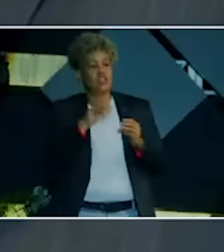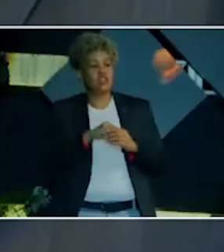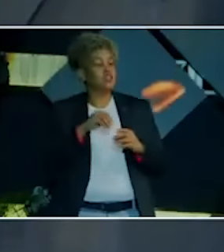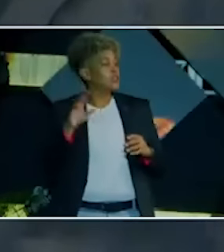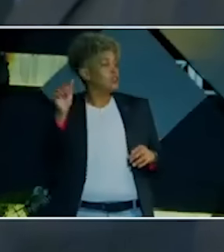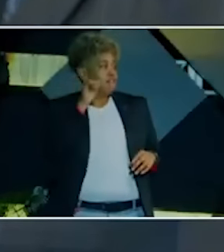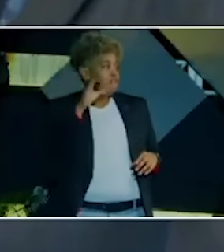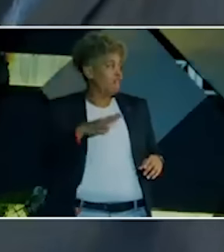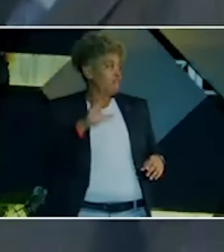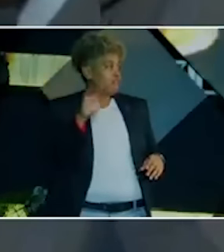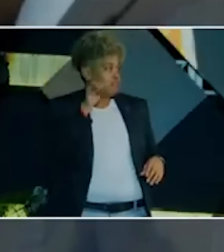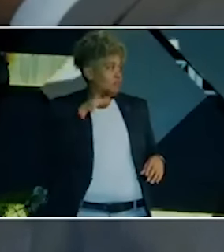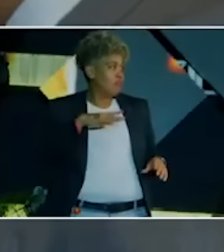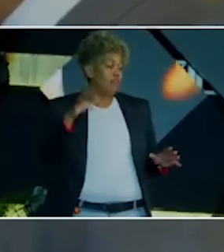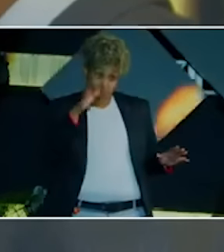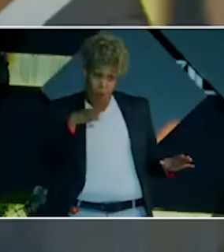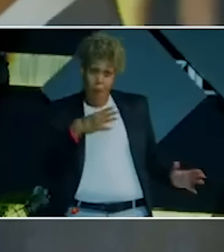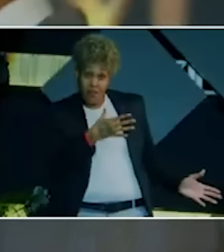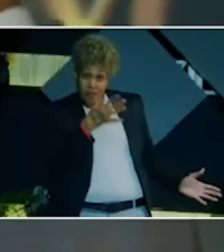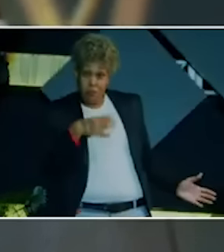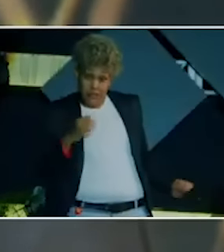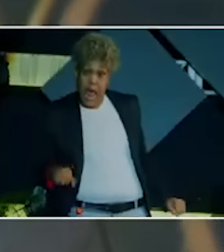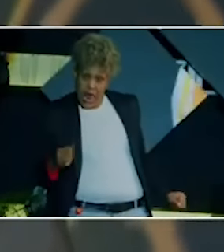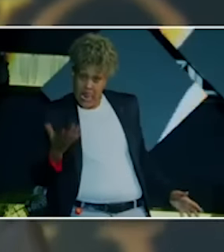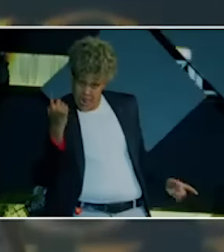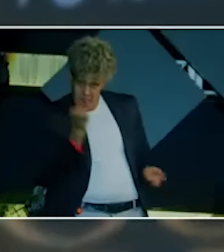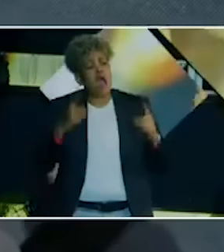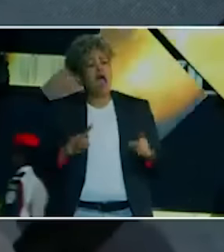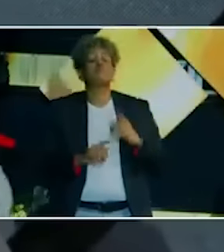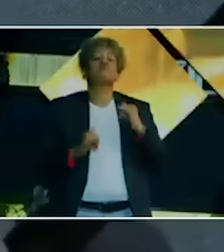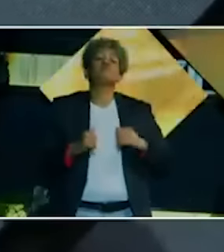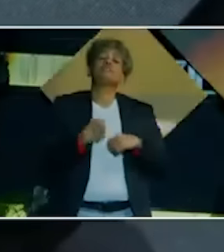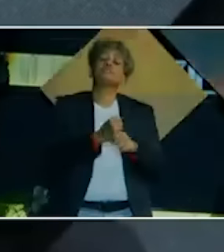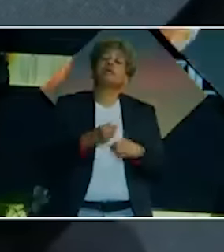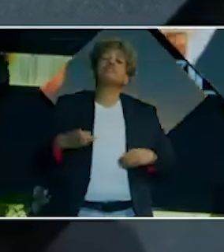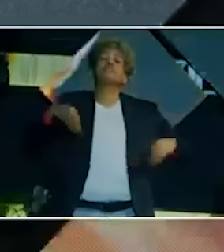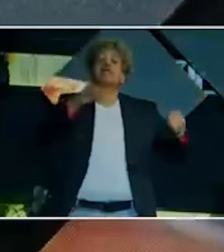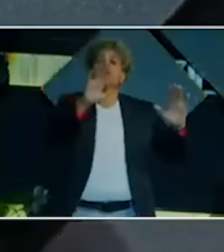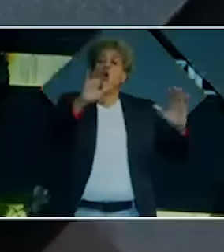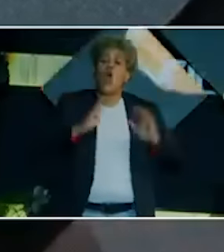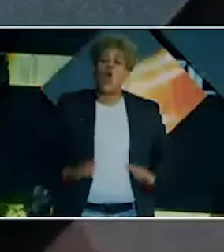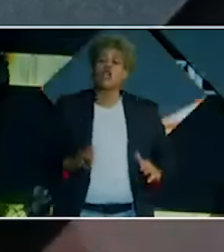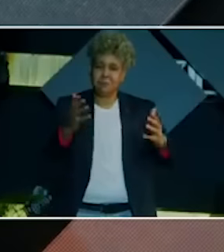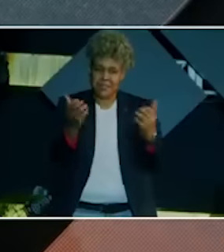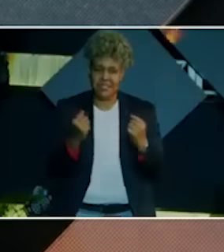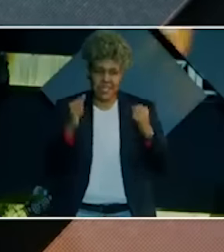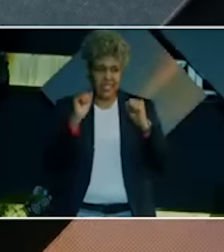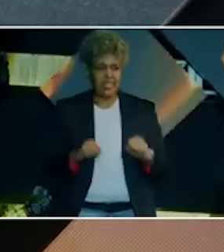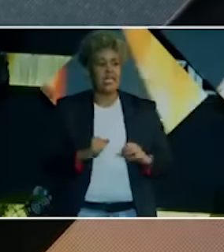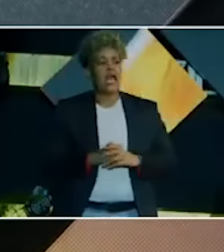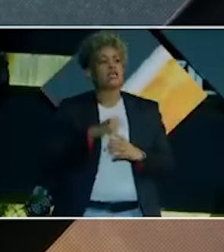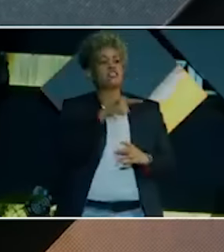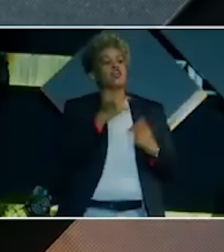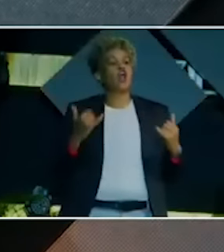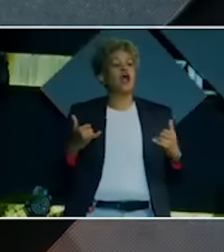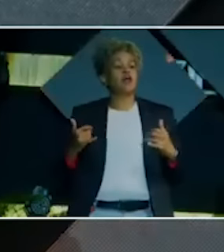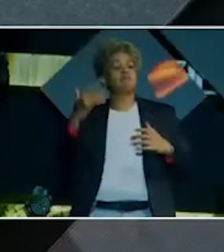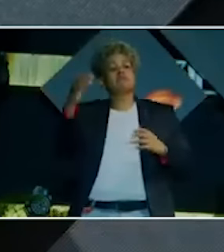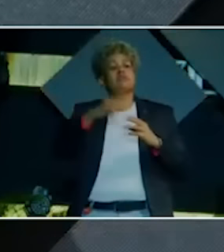media influencer, entrepreneurship, nation building, international achievement, innovation in science